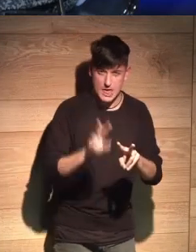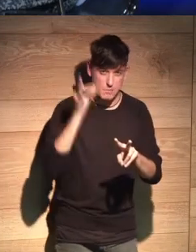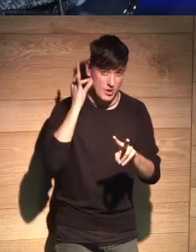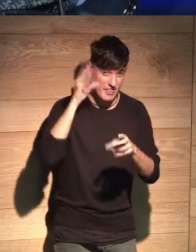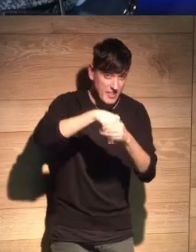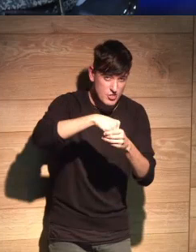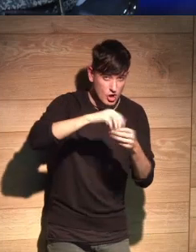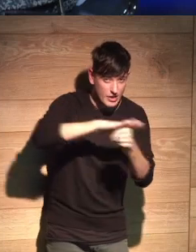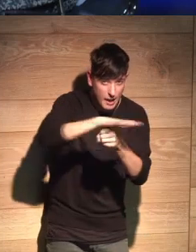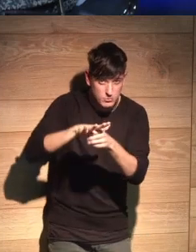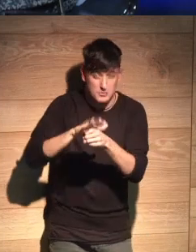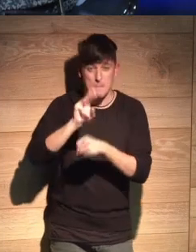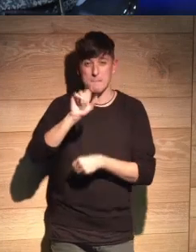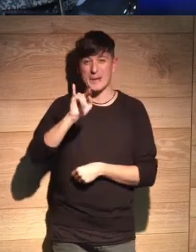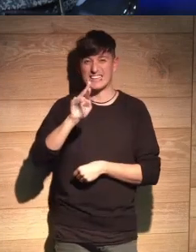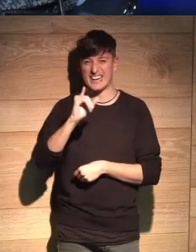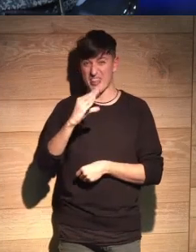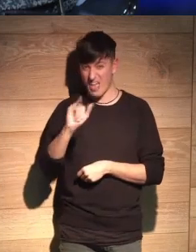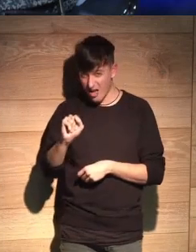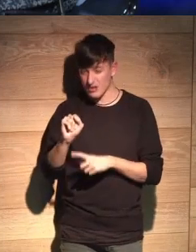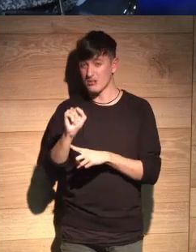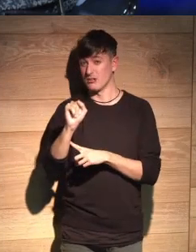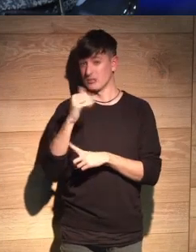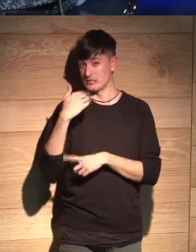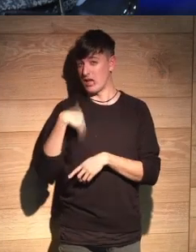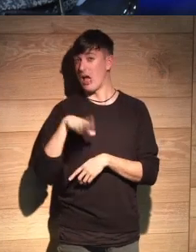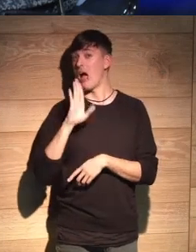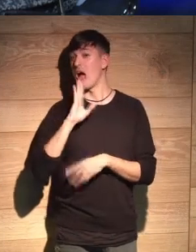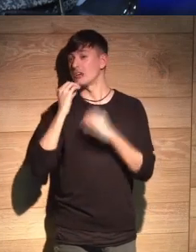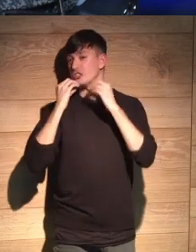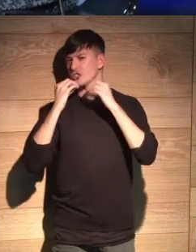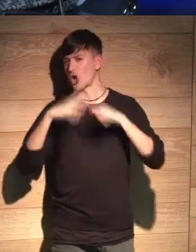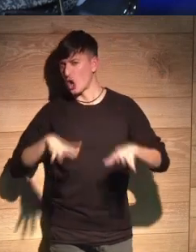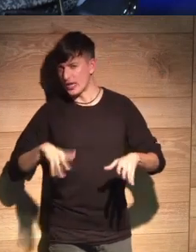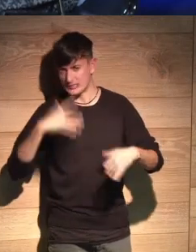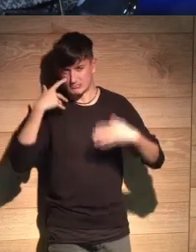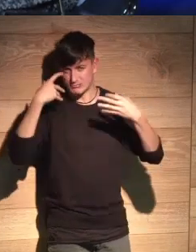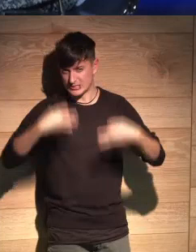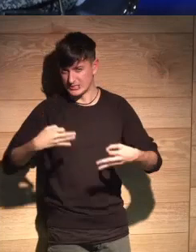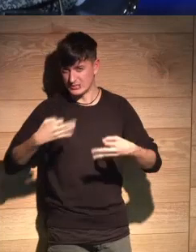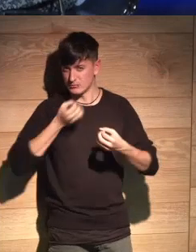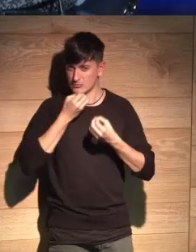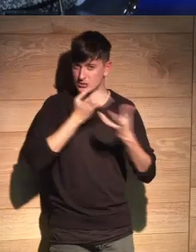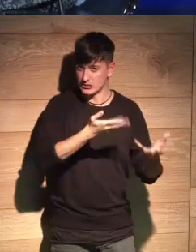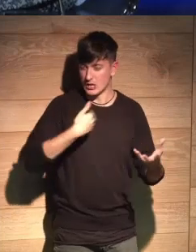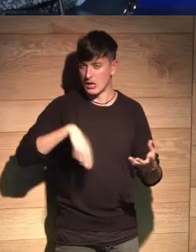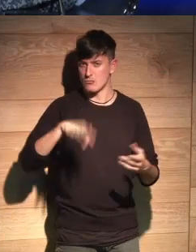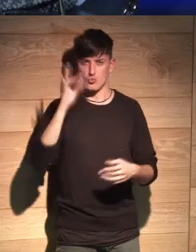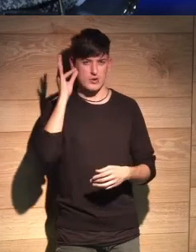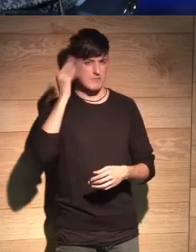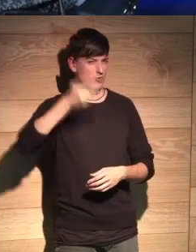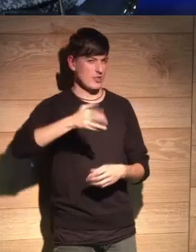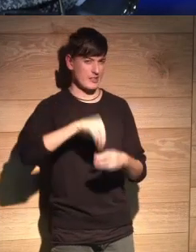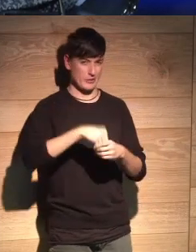the visibility of women in this field. Patricia has been sharing with us stories and realities of